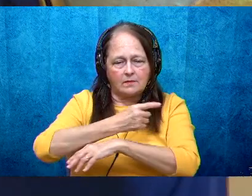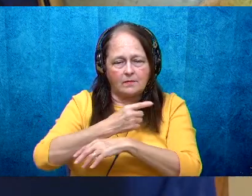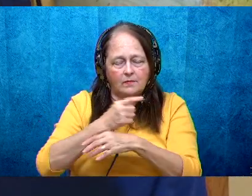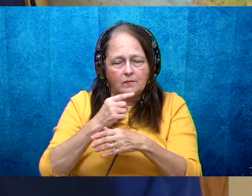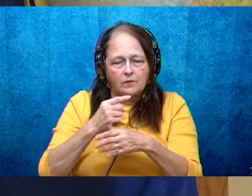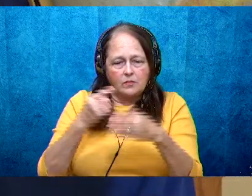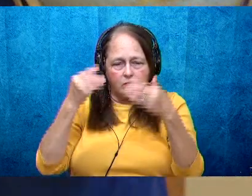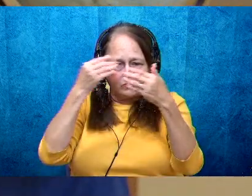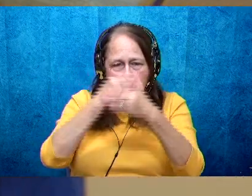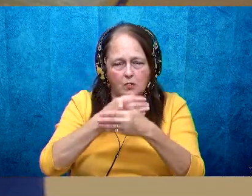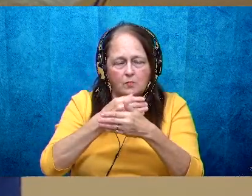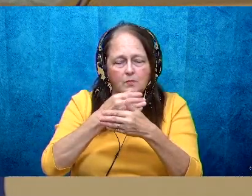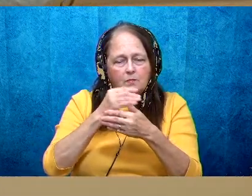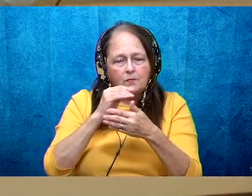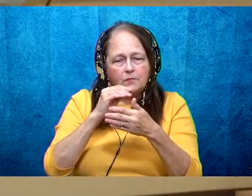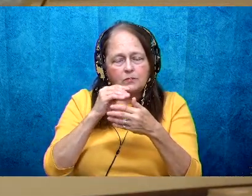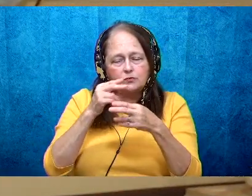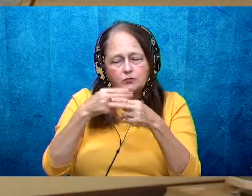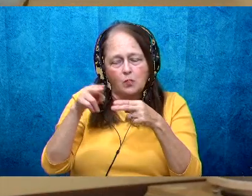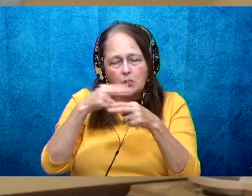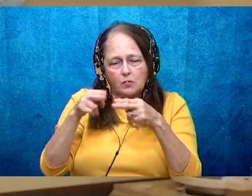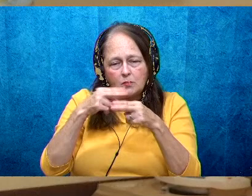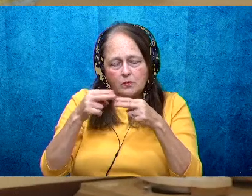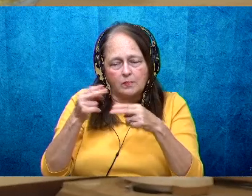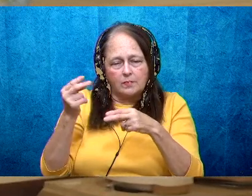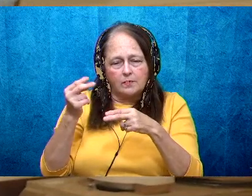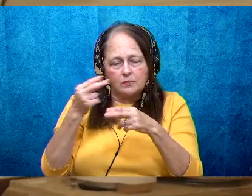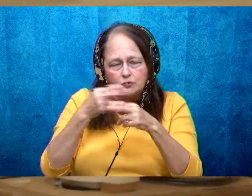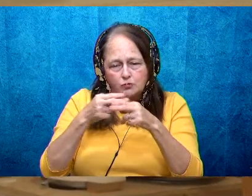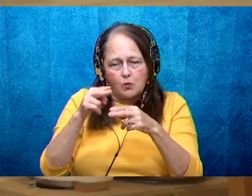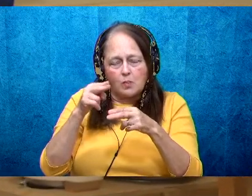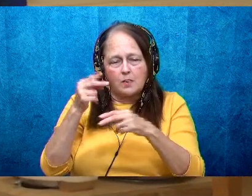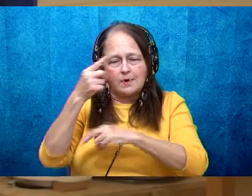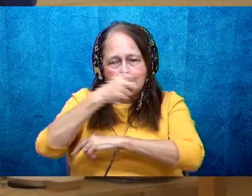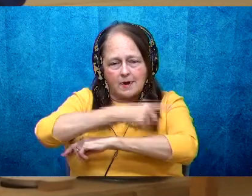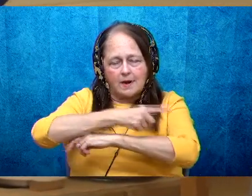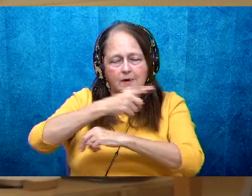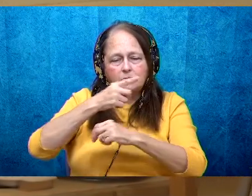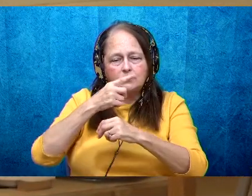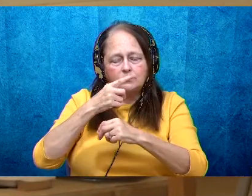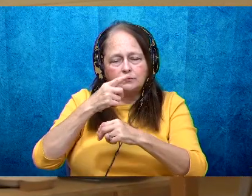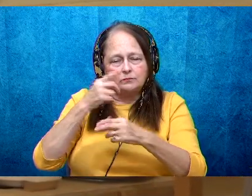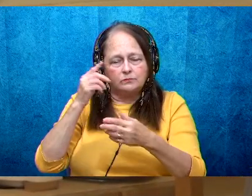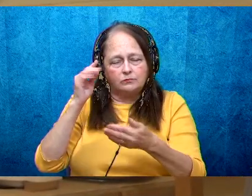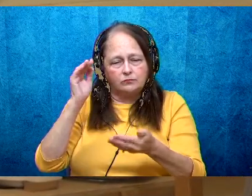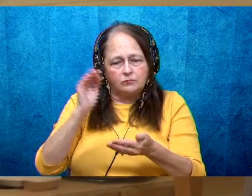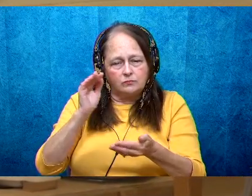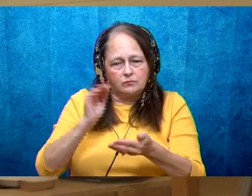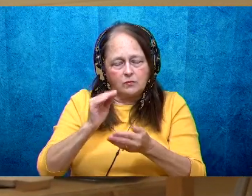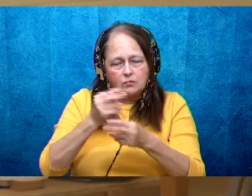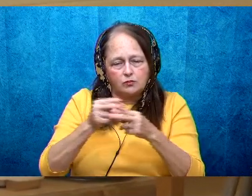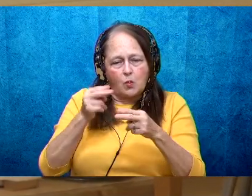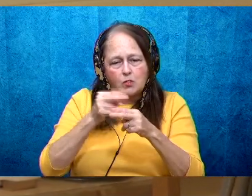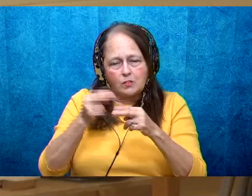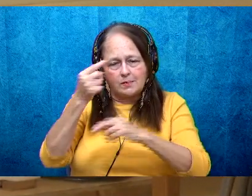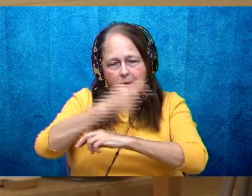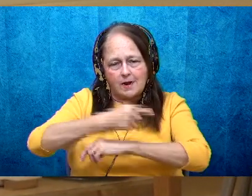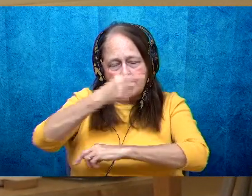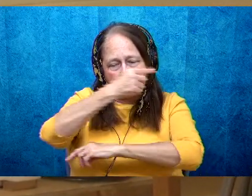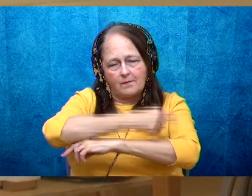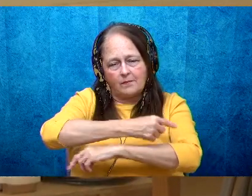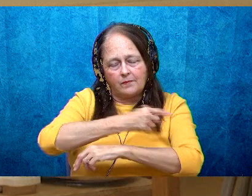More darkness than days are getting shorter. Days are getting shorter. Days are getting shorter. Days are getting shorter. Until we get to